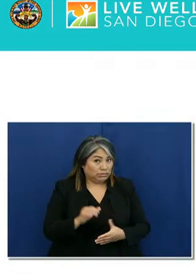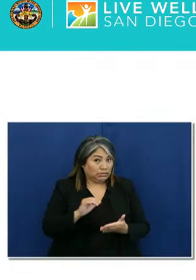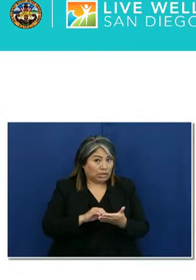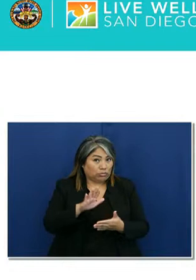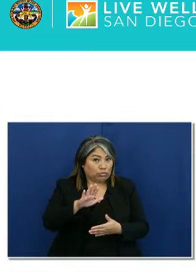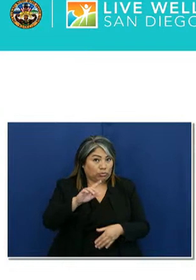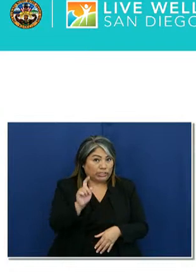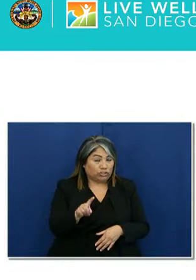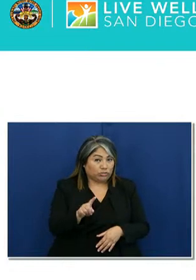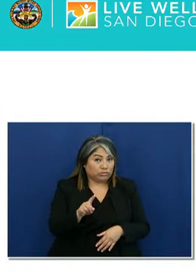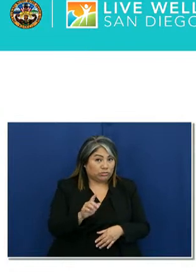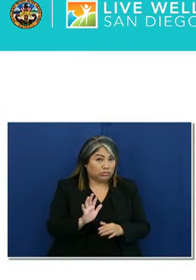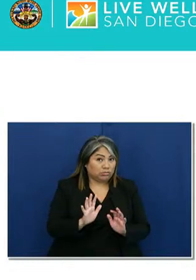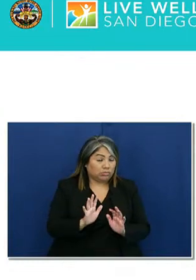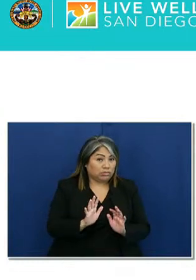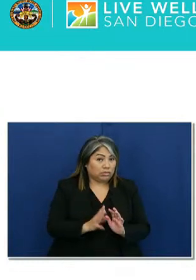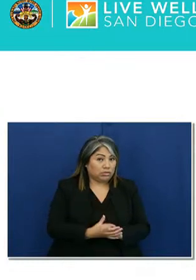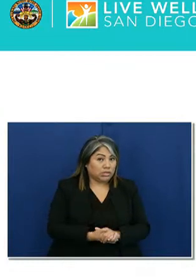question you're asking?